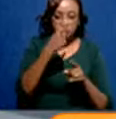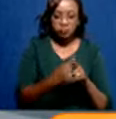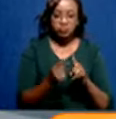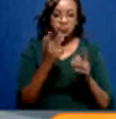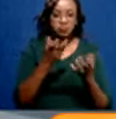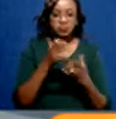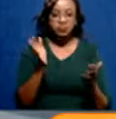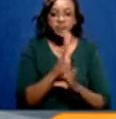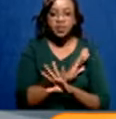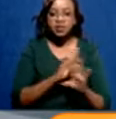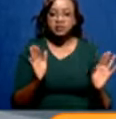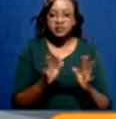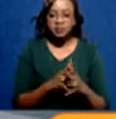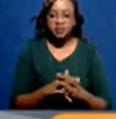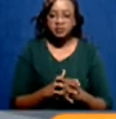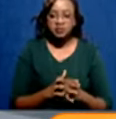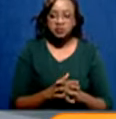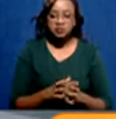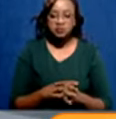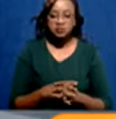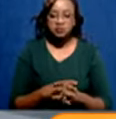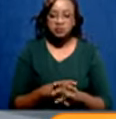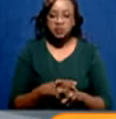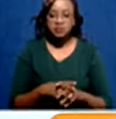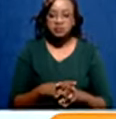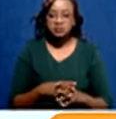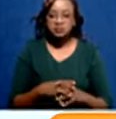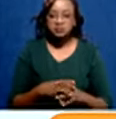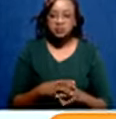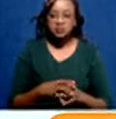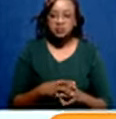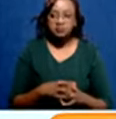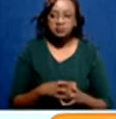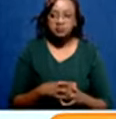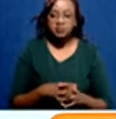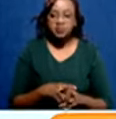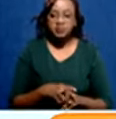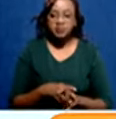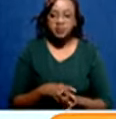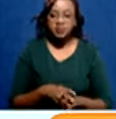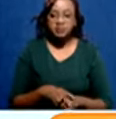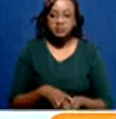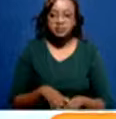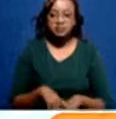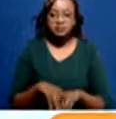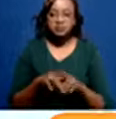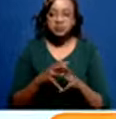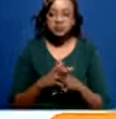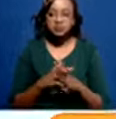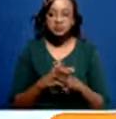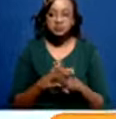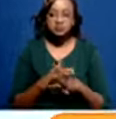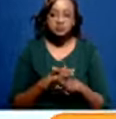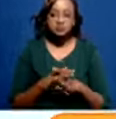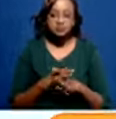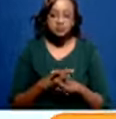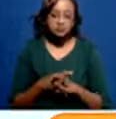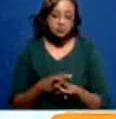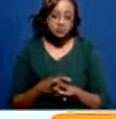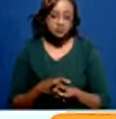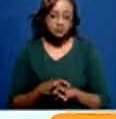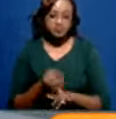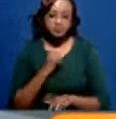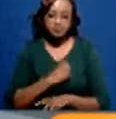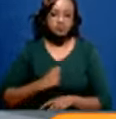law. And during that time period, you're onboarding most of the functions from the NHIF to the Social Health Authority. So the Social